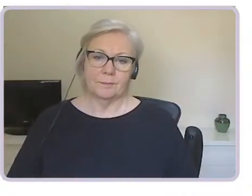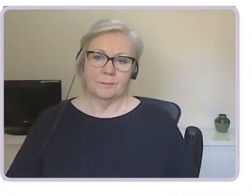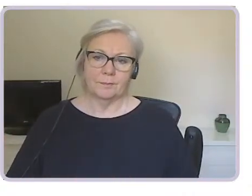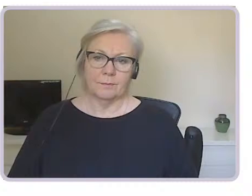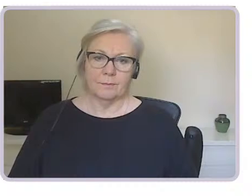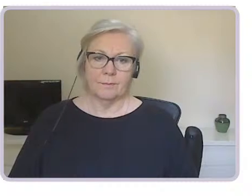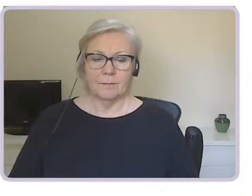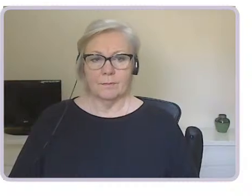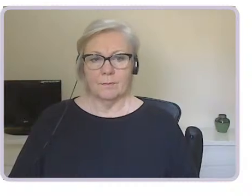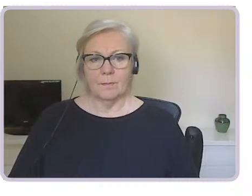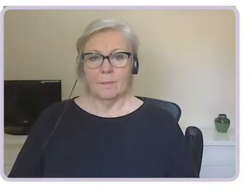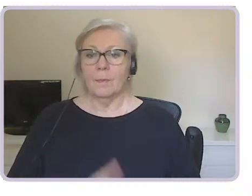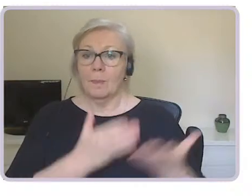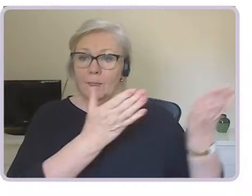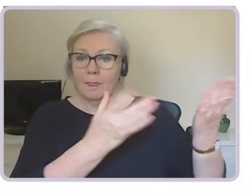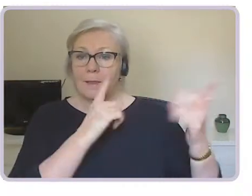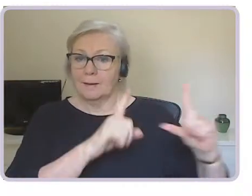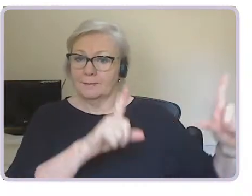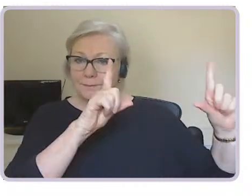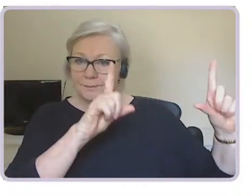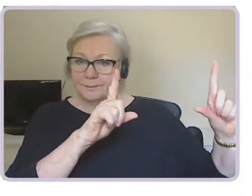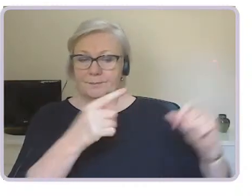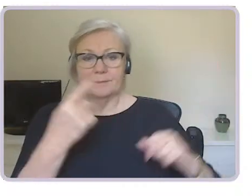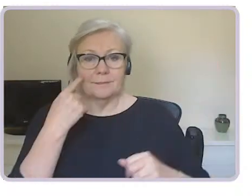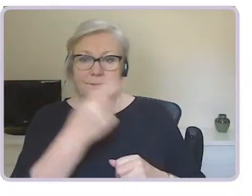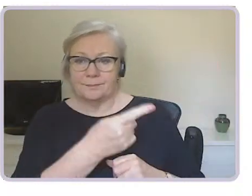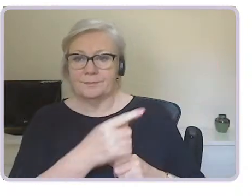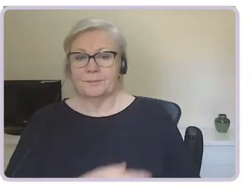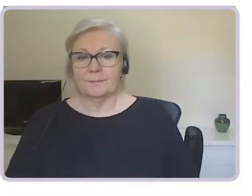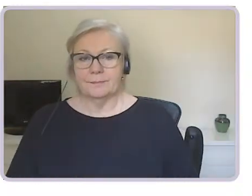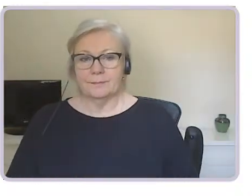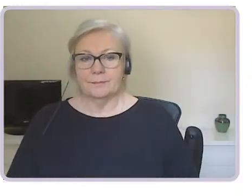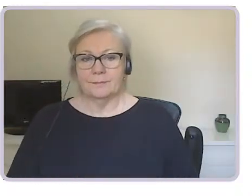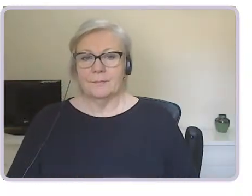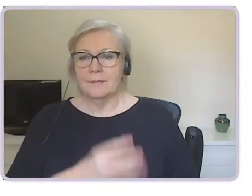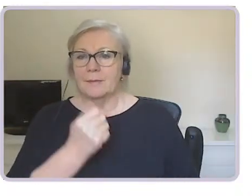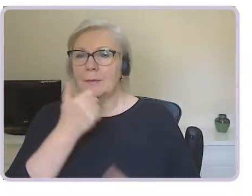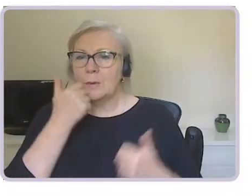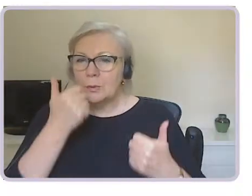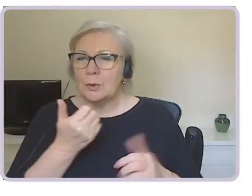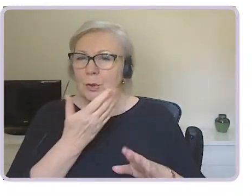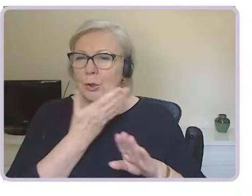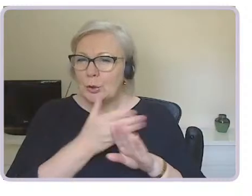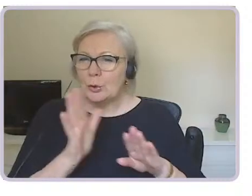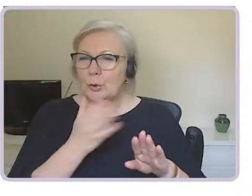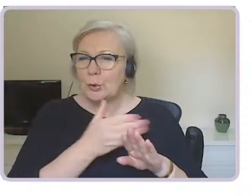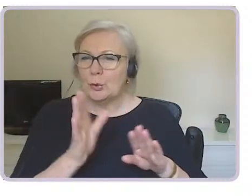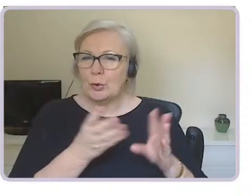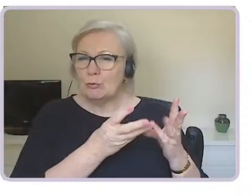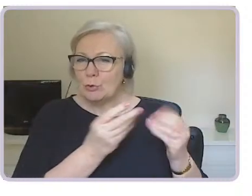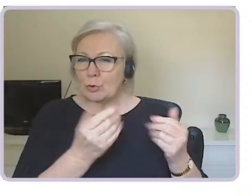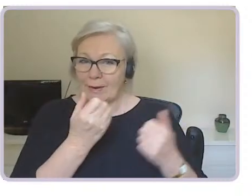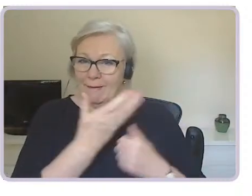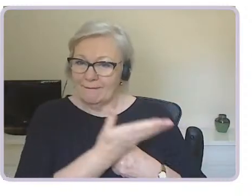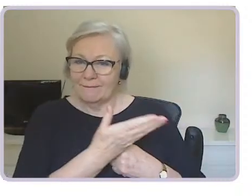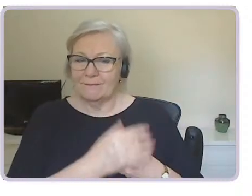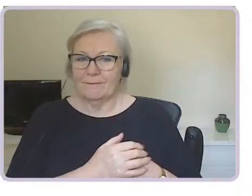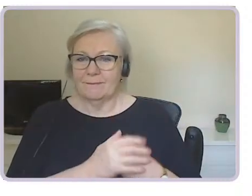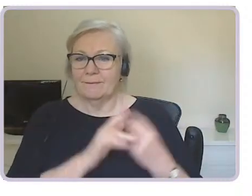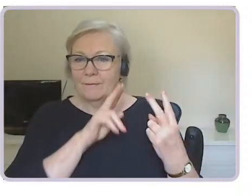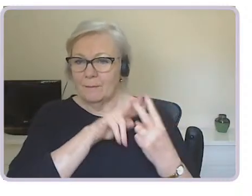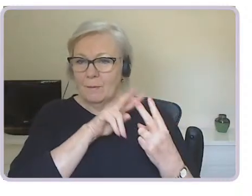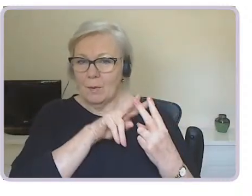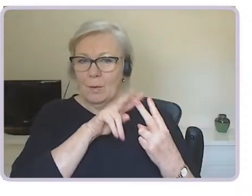So here on the screen, you can see some of the new resources, both the title